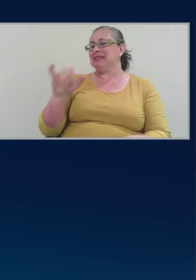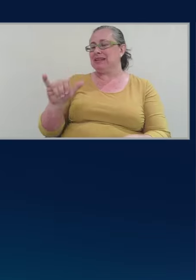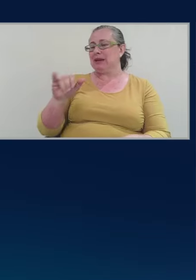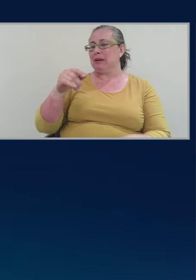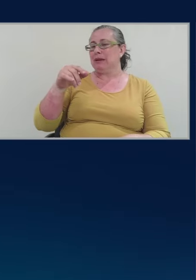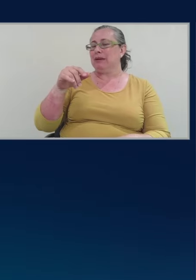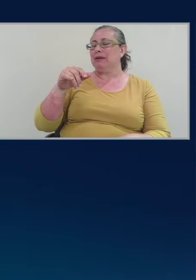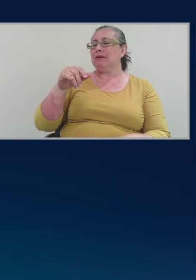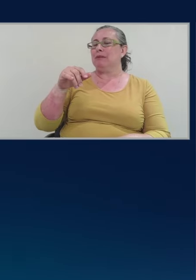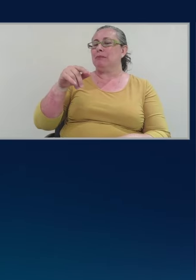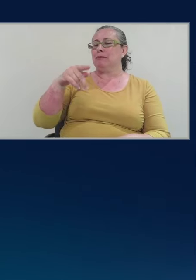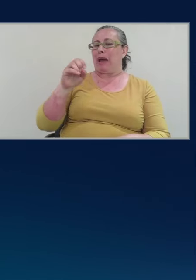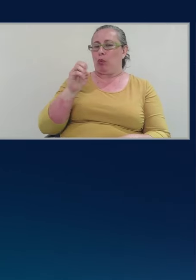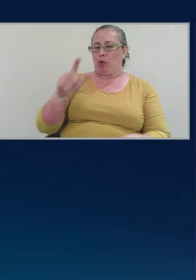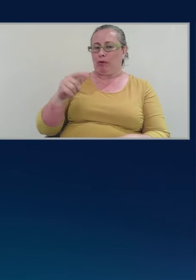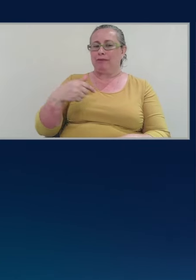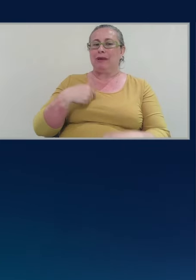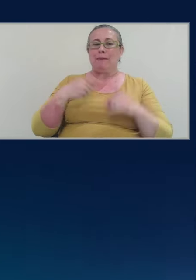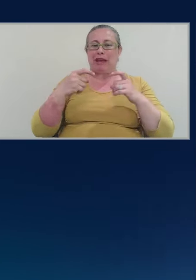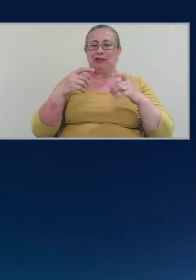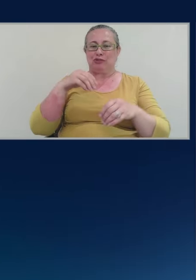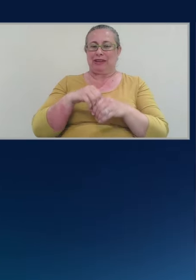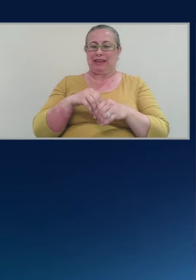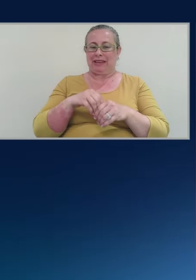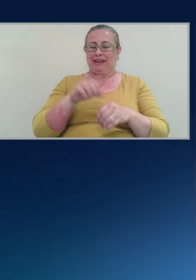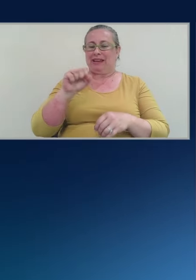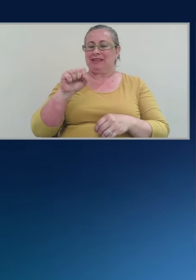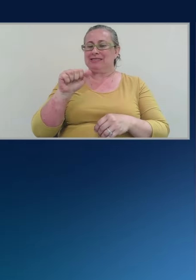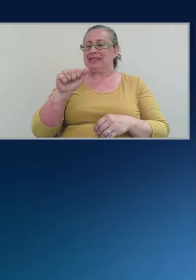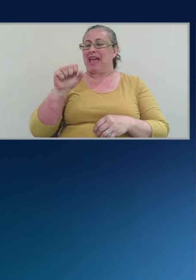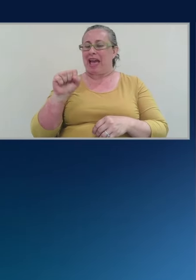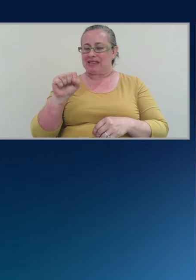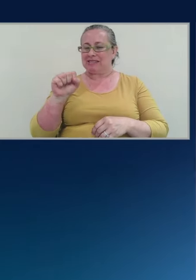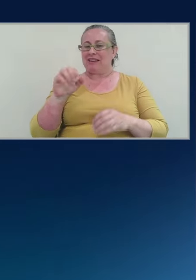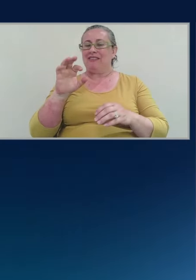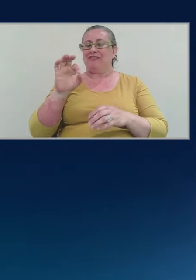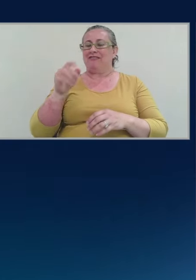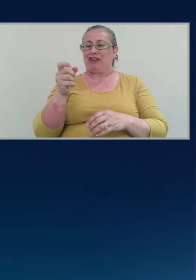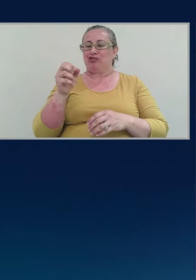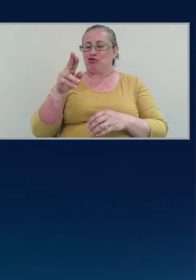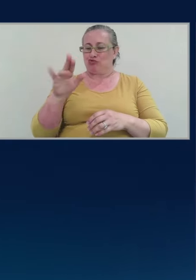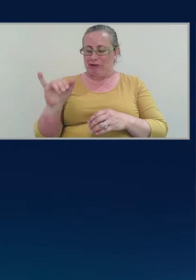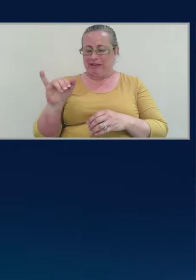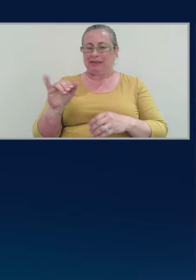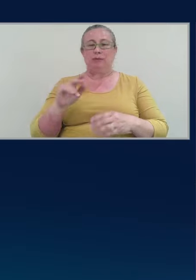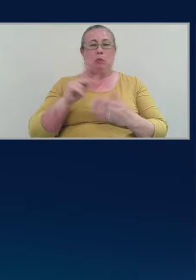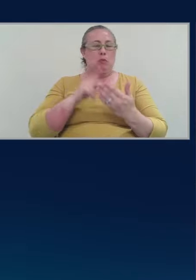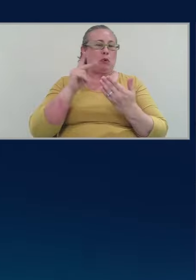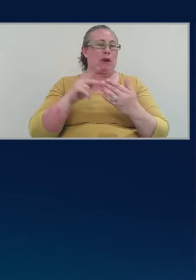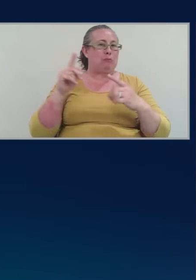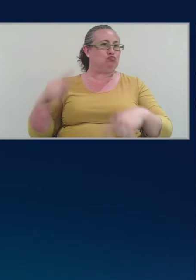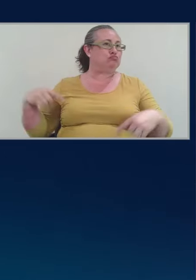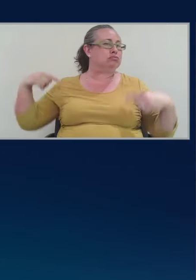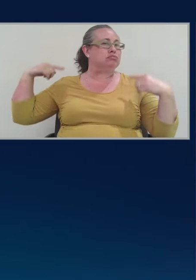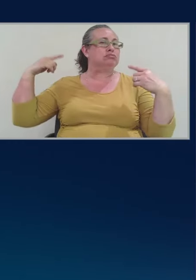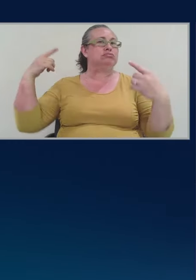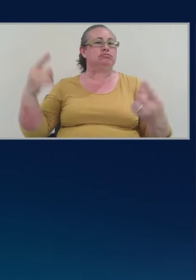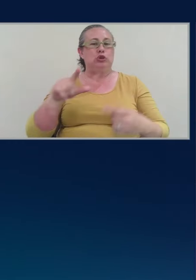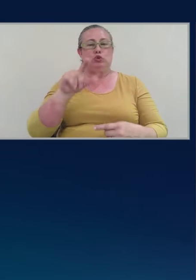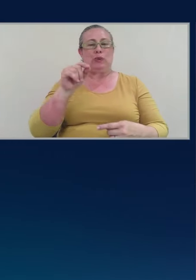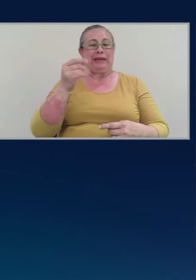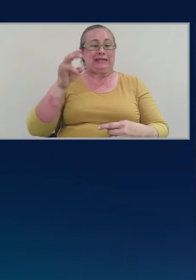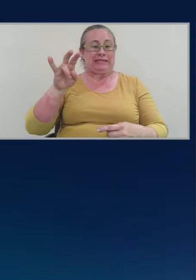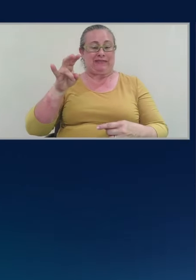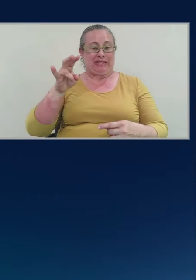we have at AWS called the SaaS Factory. Our program has been around since 2017, and